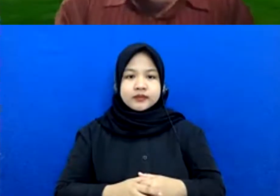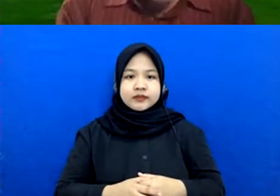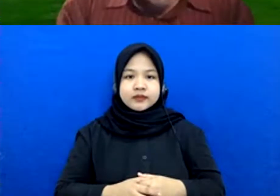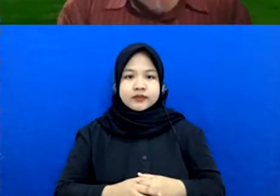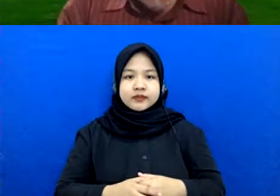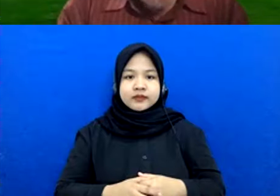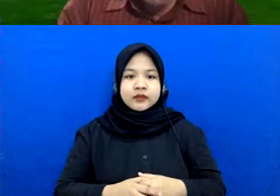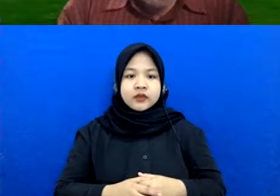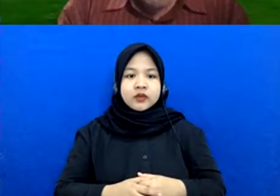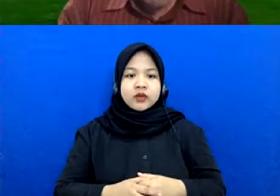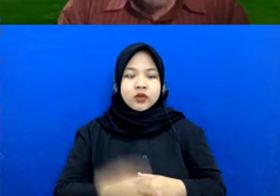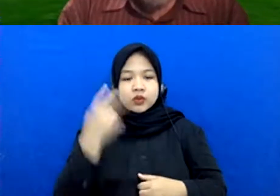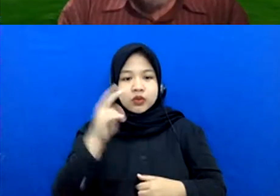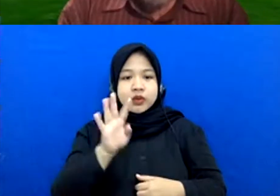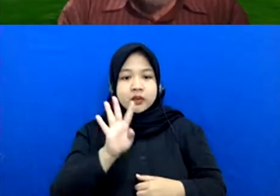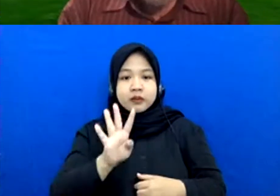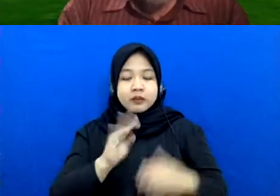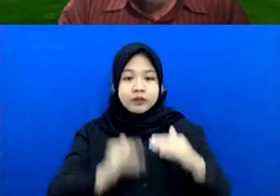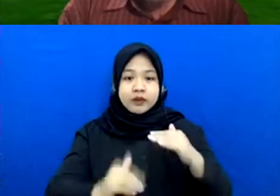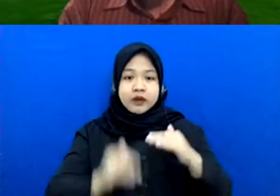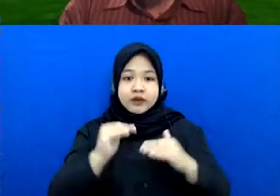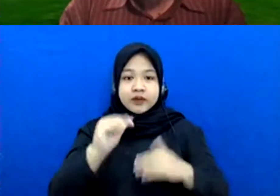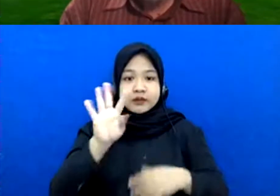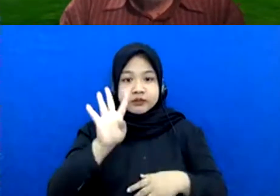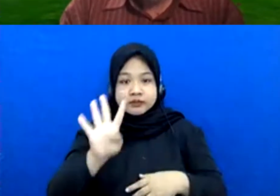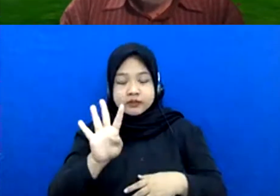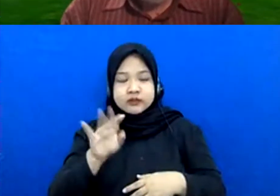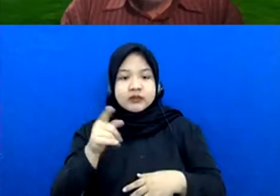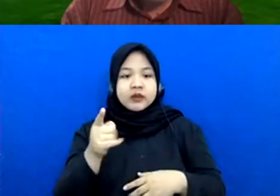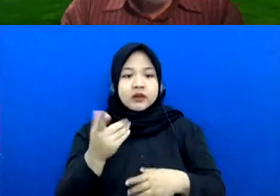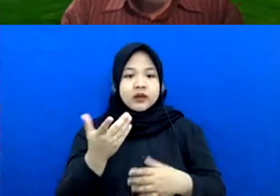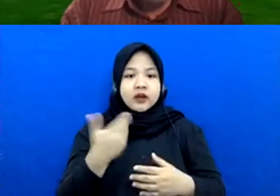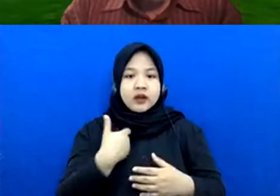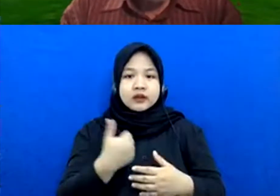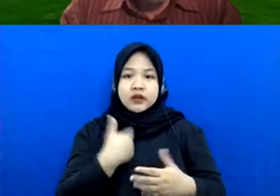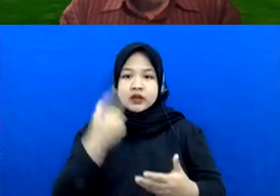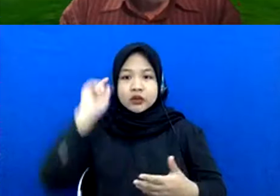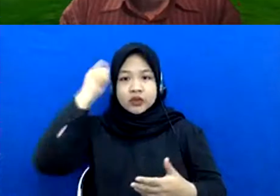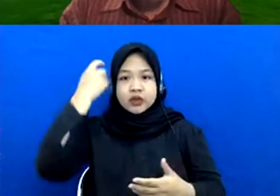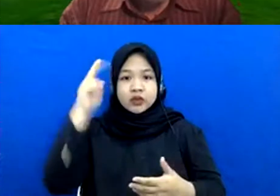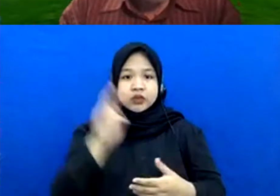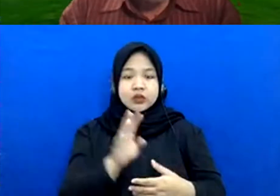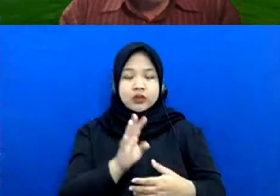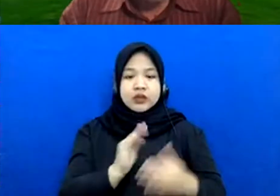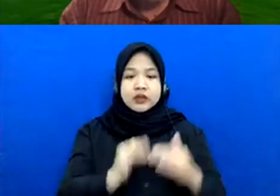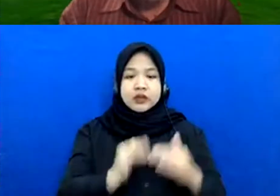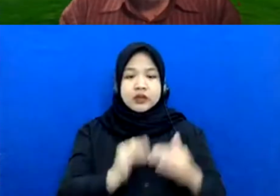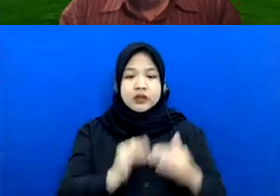It's a 4-point scale. Do you perceive any difficulties with a 4-point